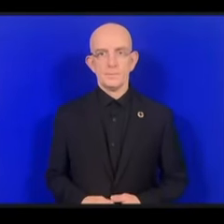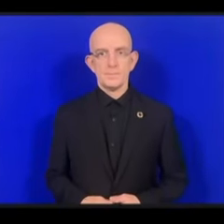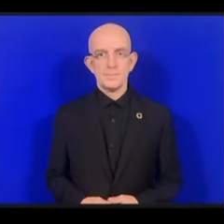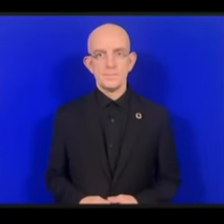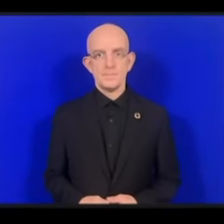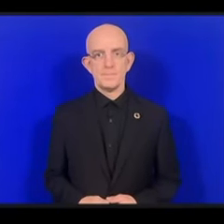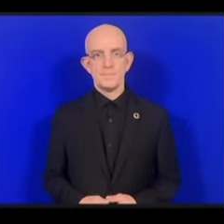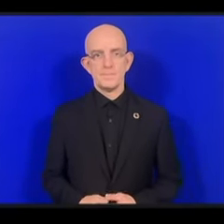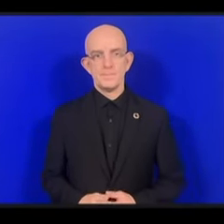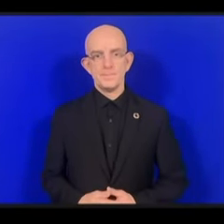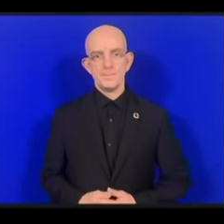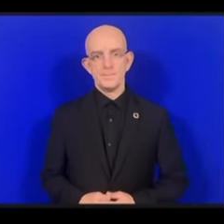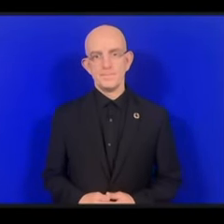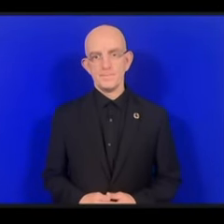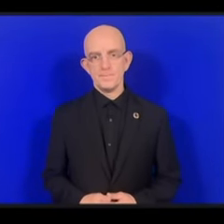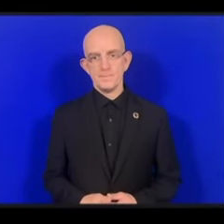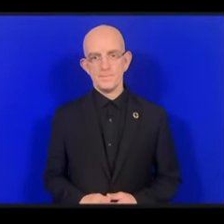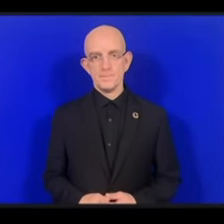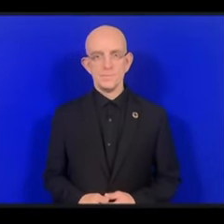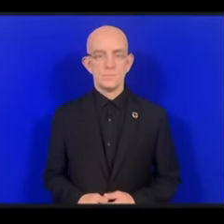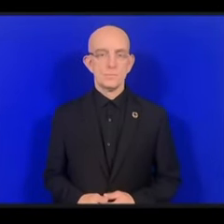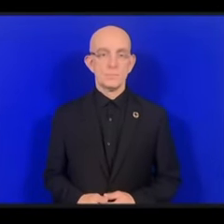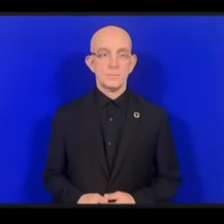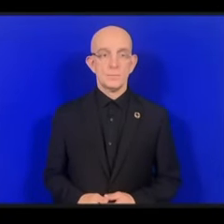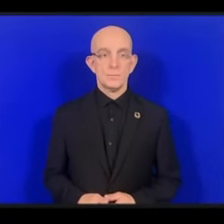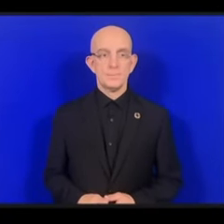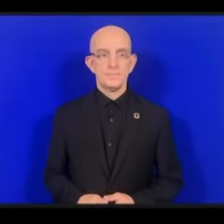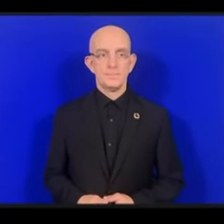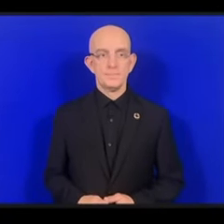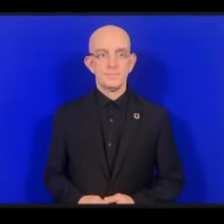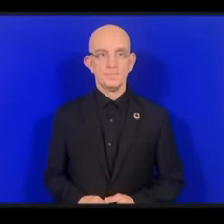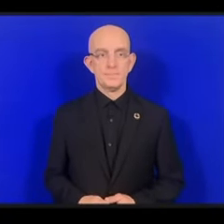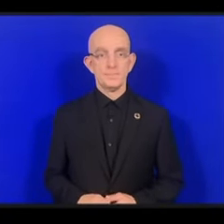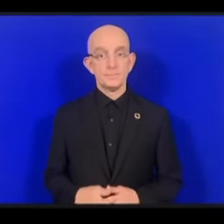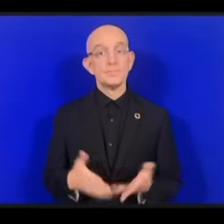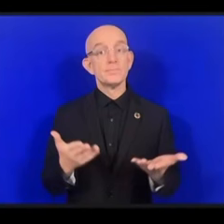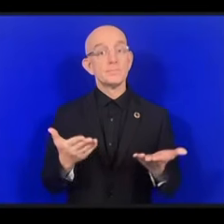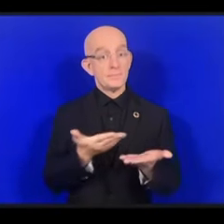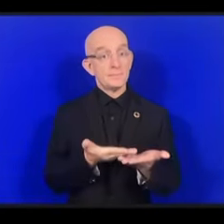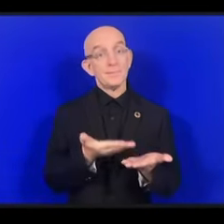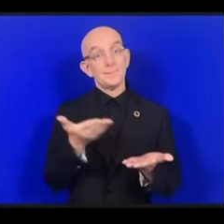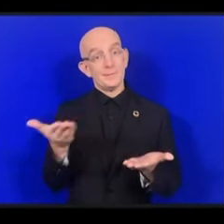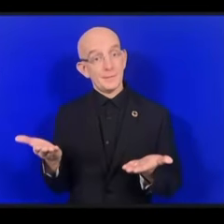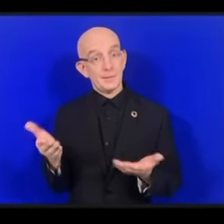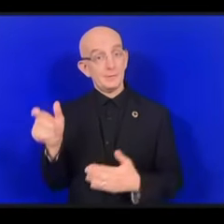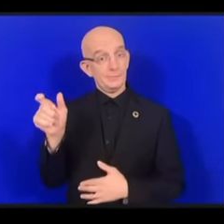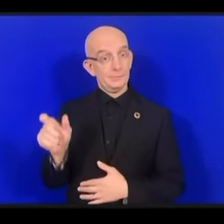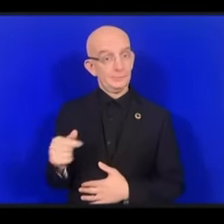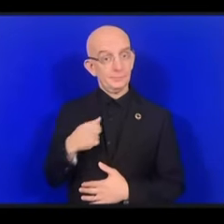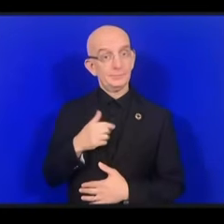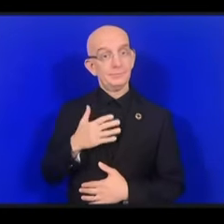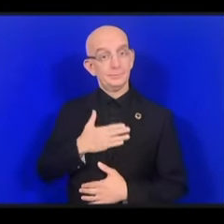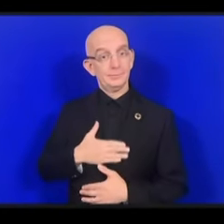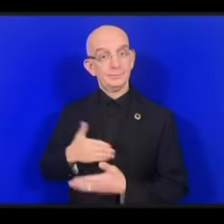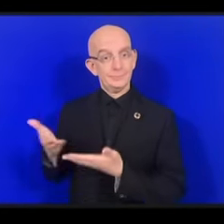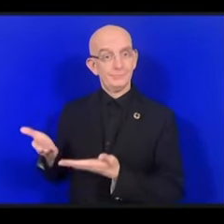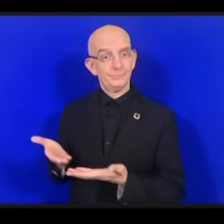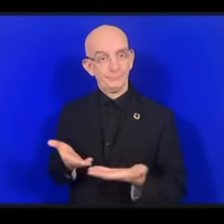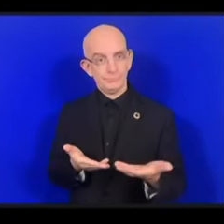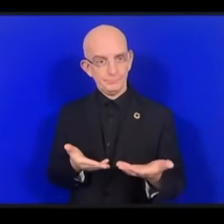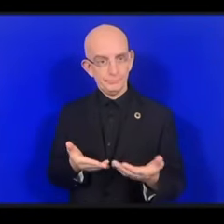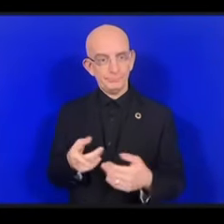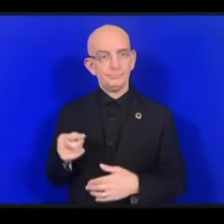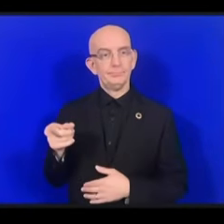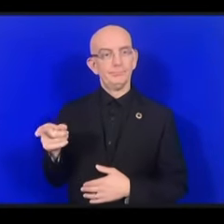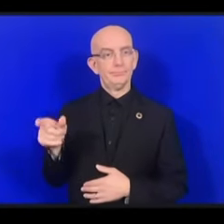So next I invite Ms. Teresnya Avis-Brito, CGIBR Youth Programming Fellow, to deliver our remarks.